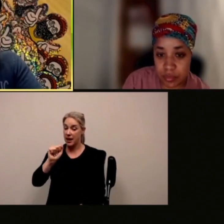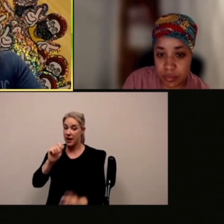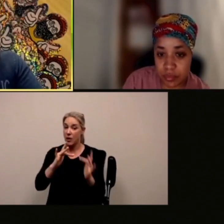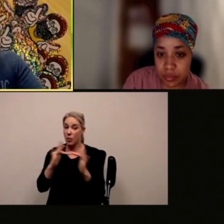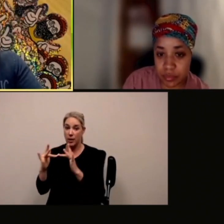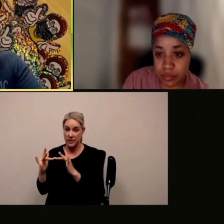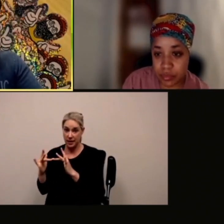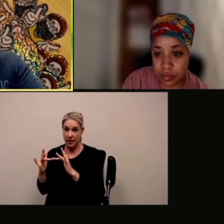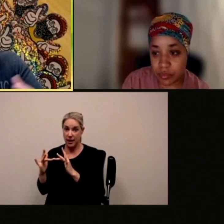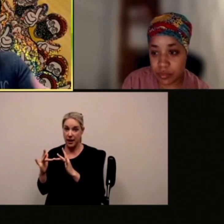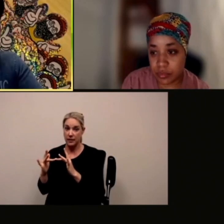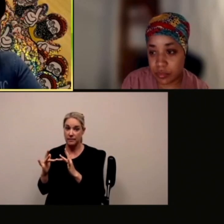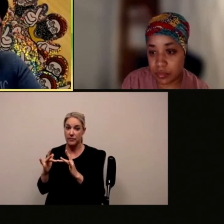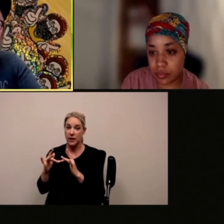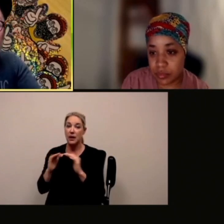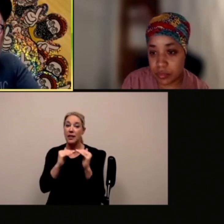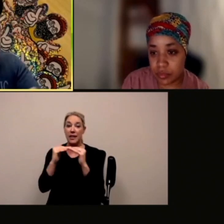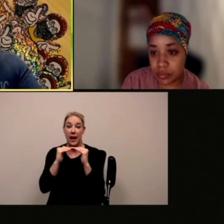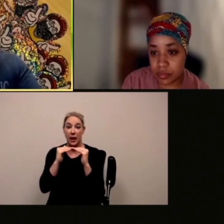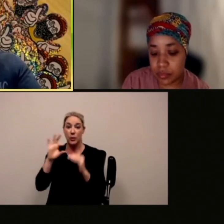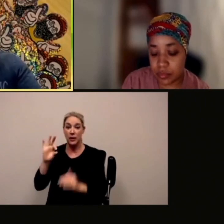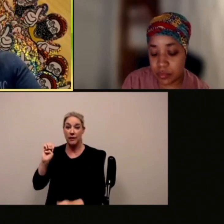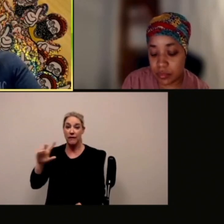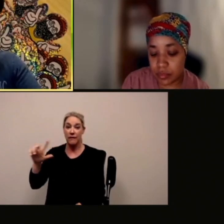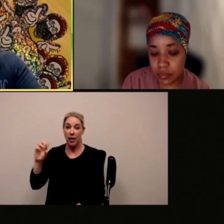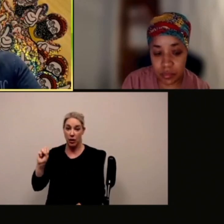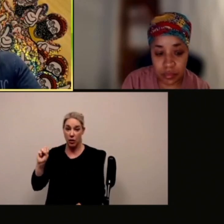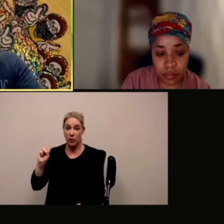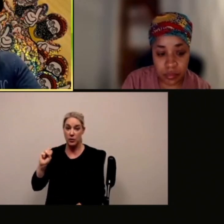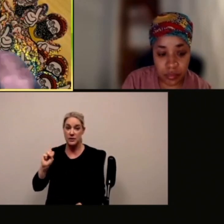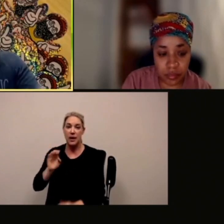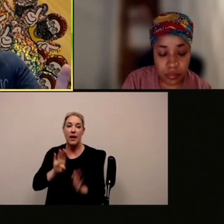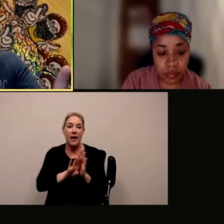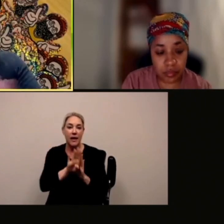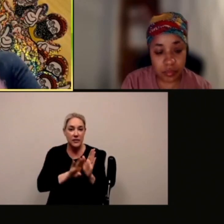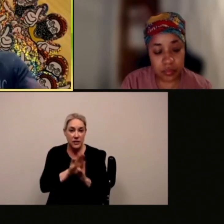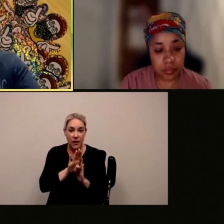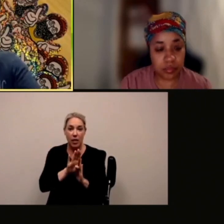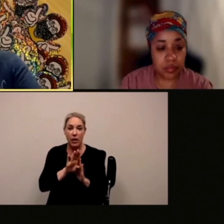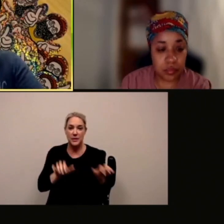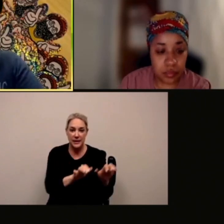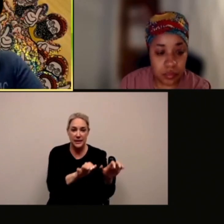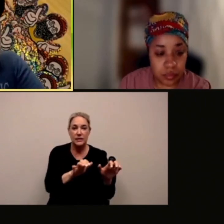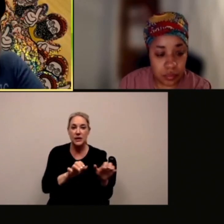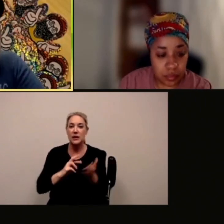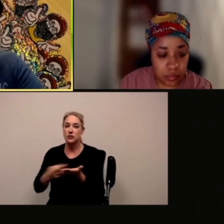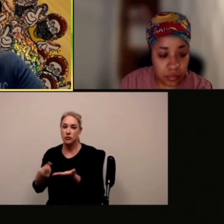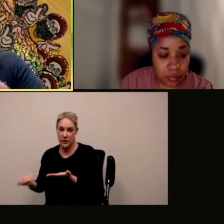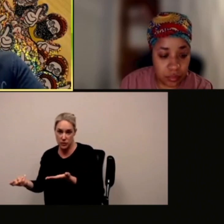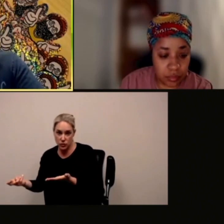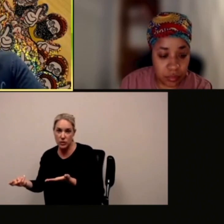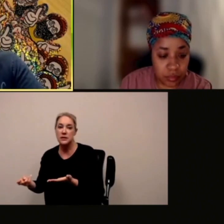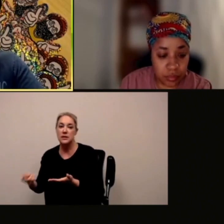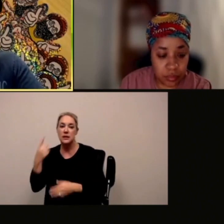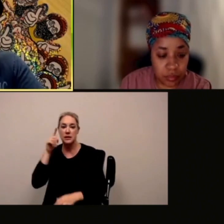have been working to kind of generate activities, resources, not just in Scratch and everything. So there probably isn't all